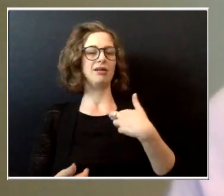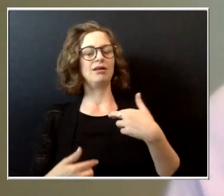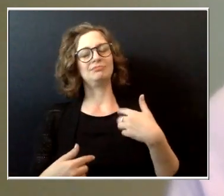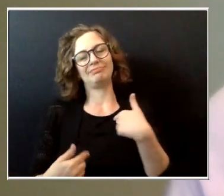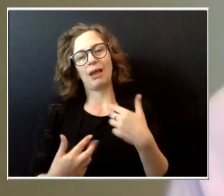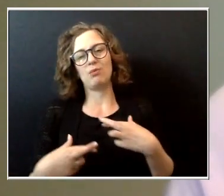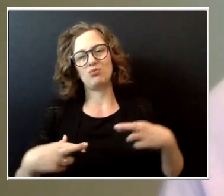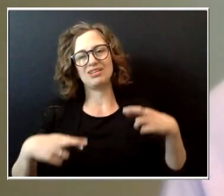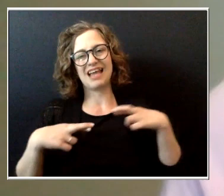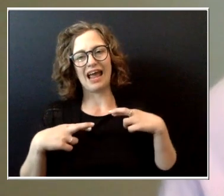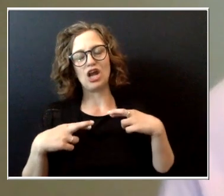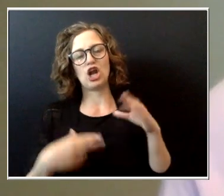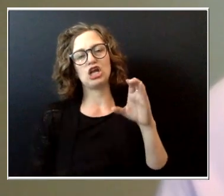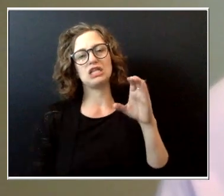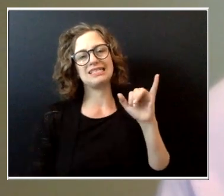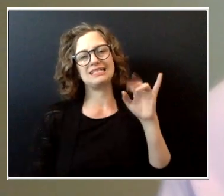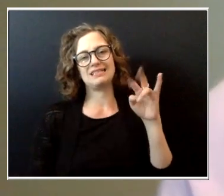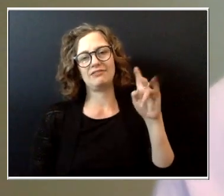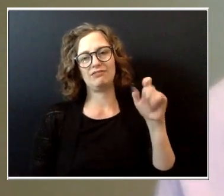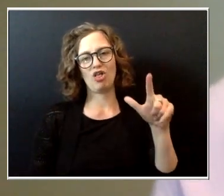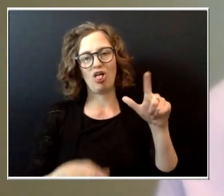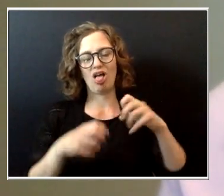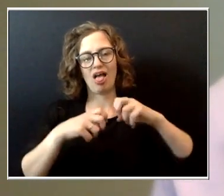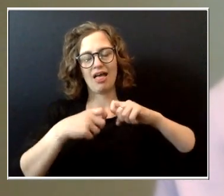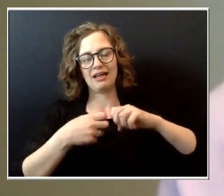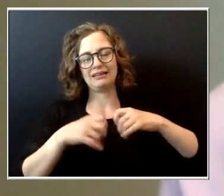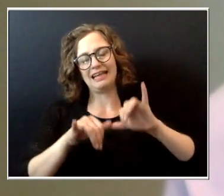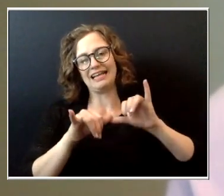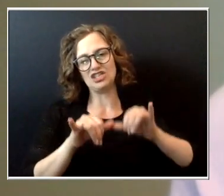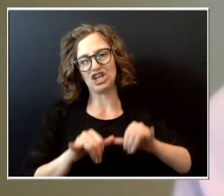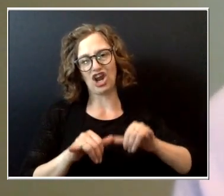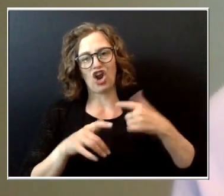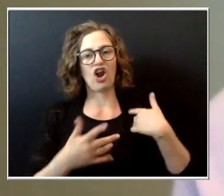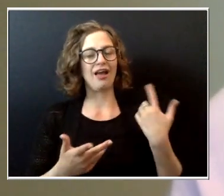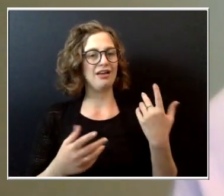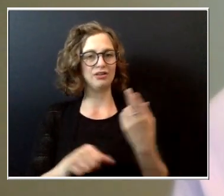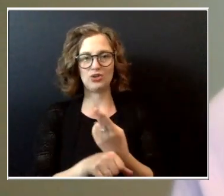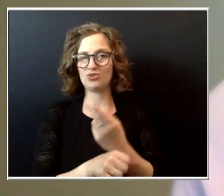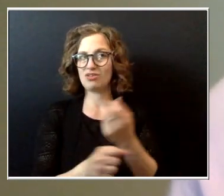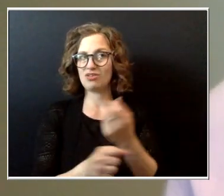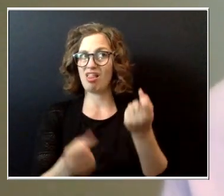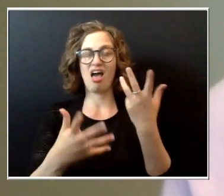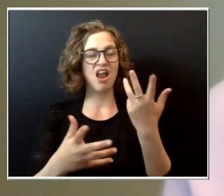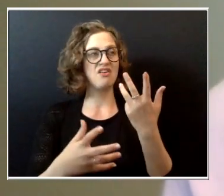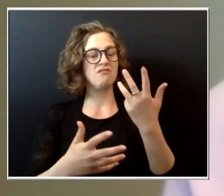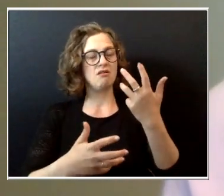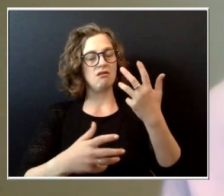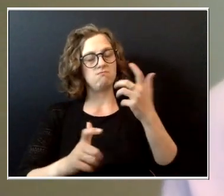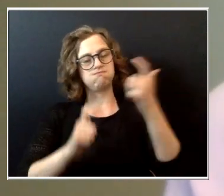heavy equipment in equipment rooms, and I didn't wear hearing protection.